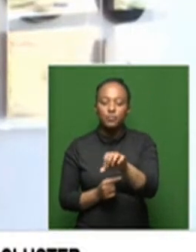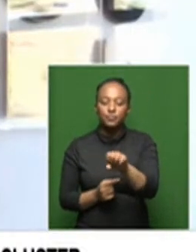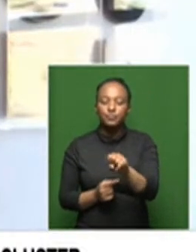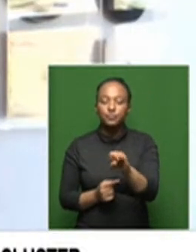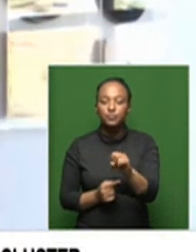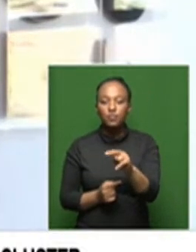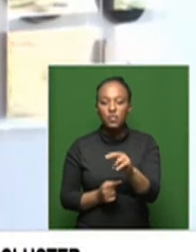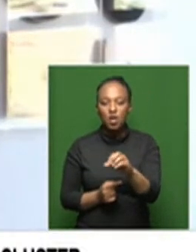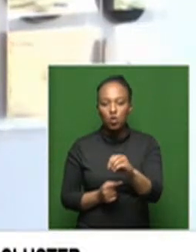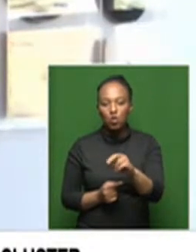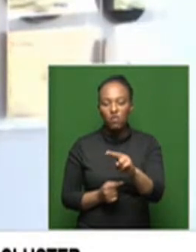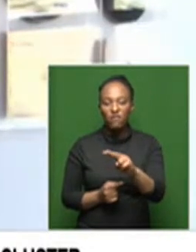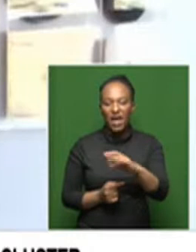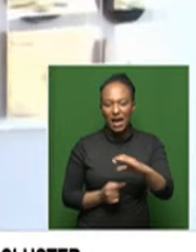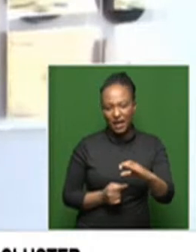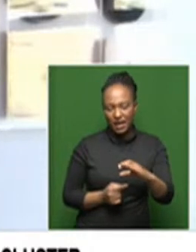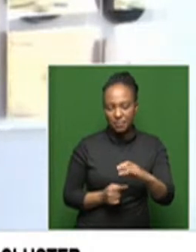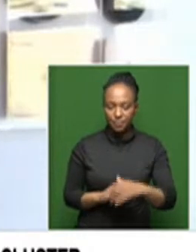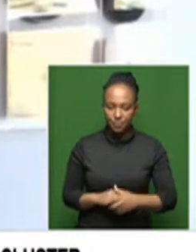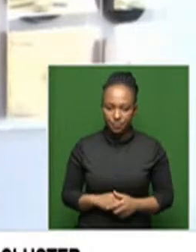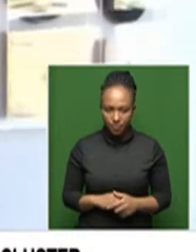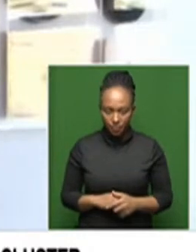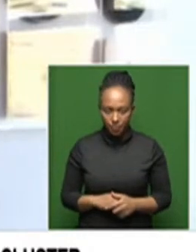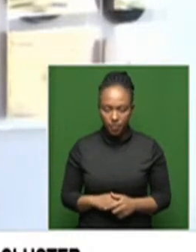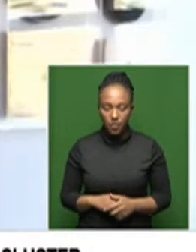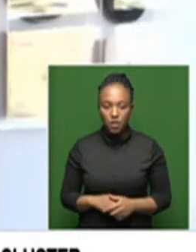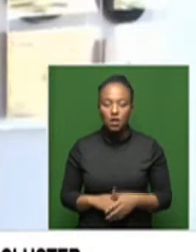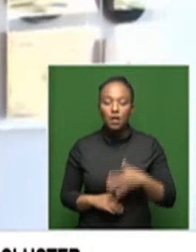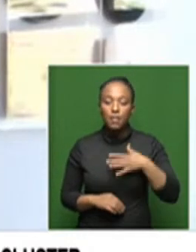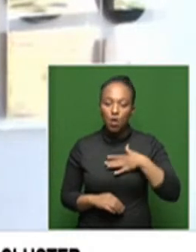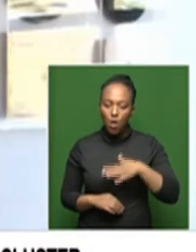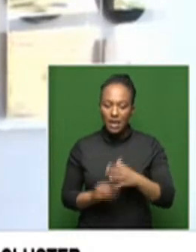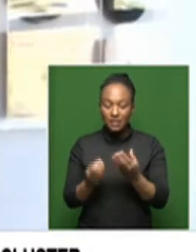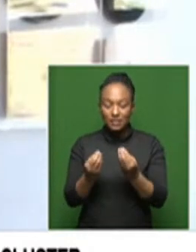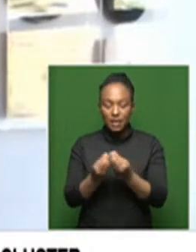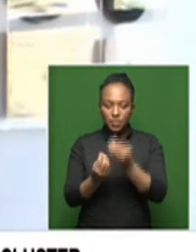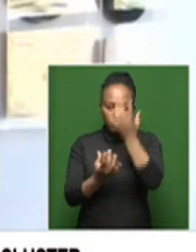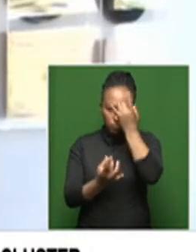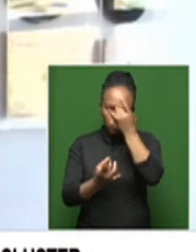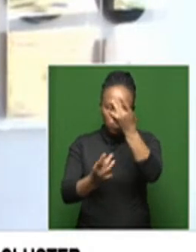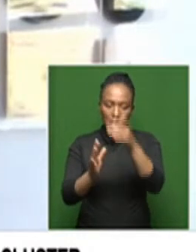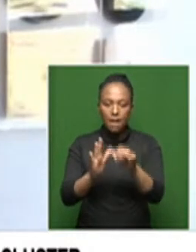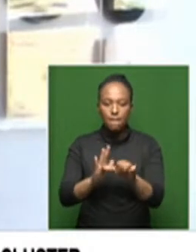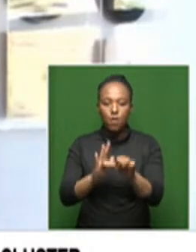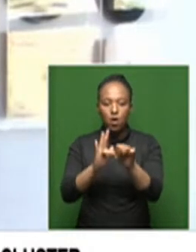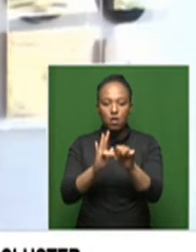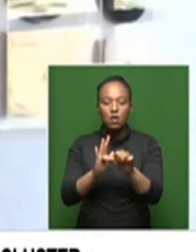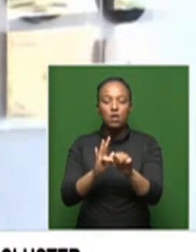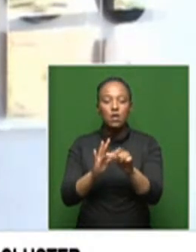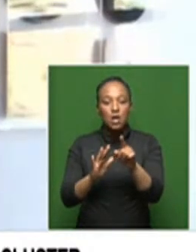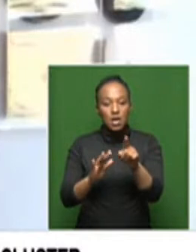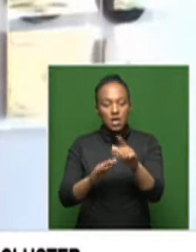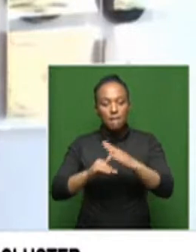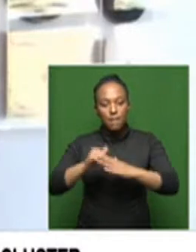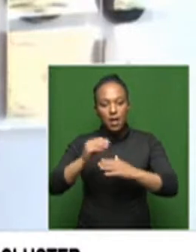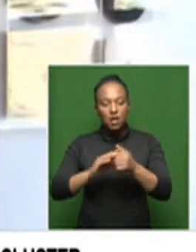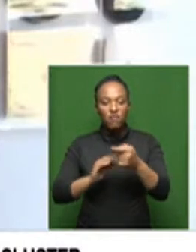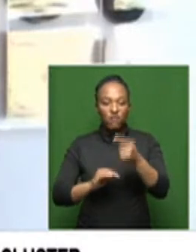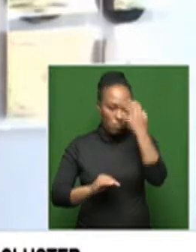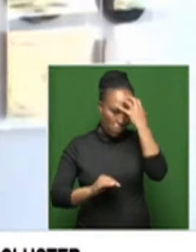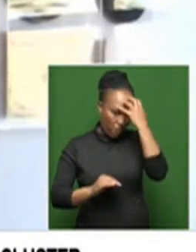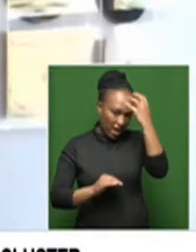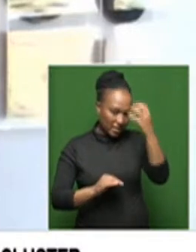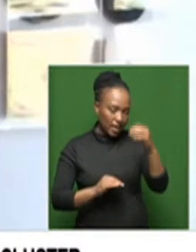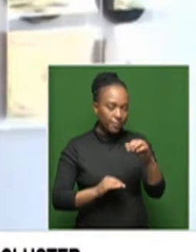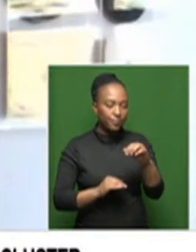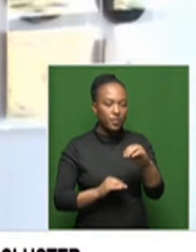up what we're looking at. But I want to say something very important about, and it really builds on what Professor Glenda Gray